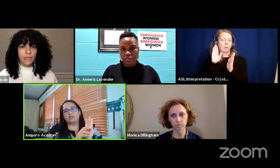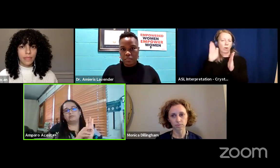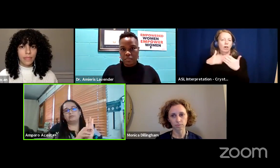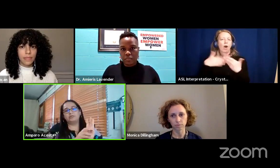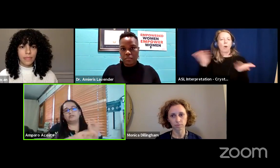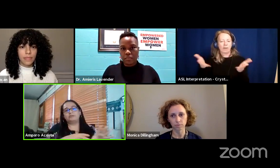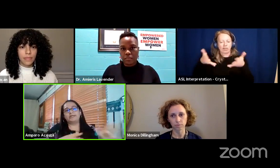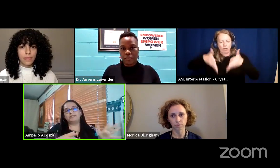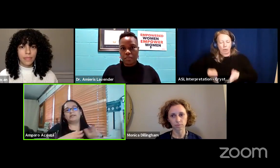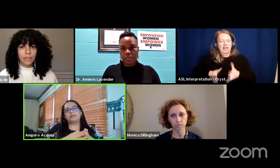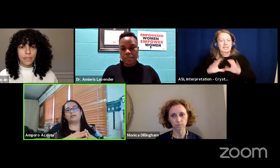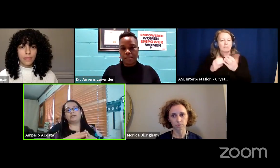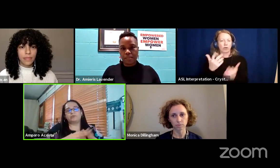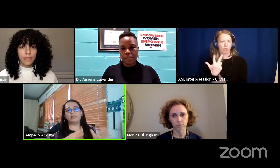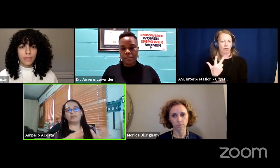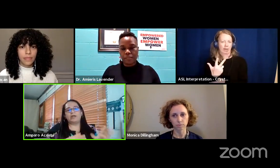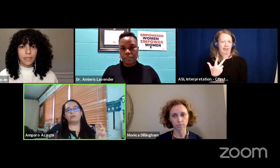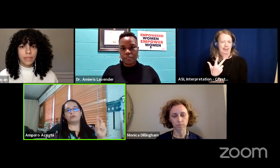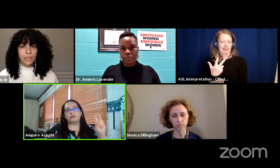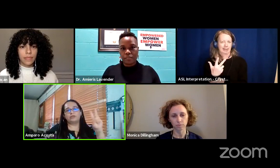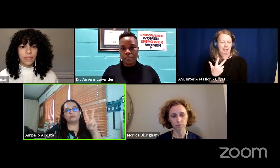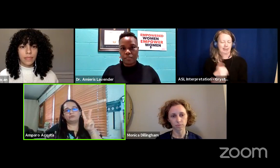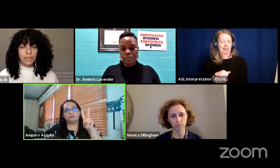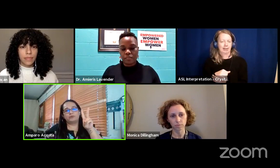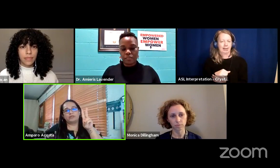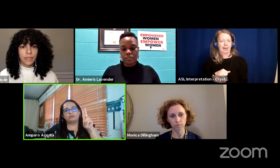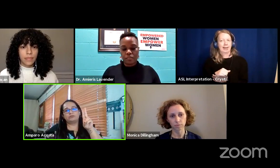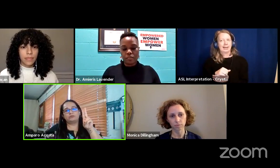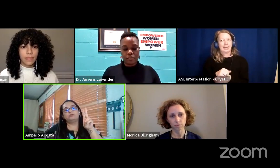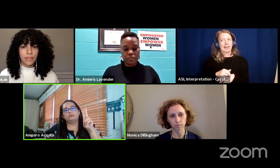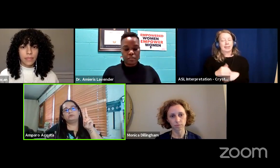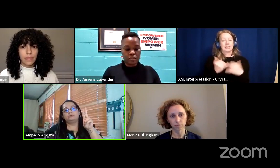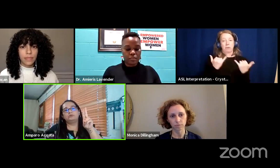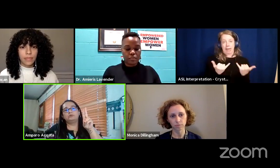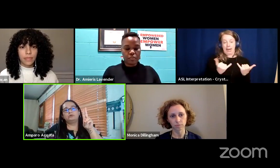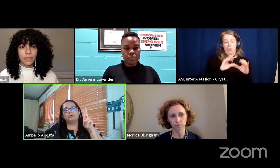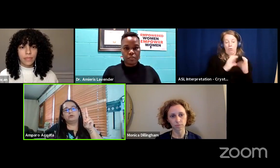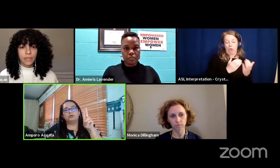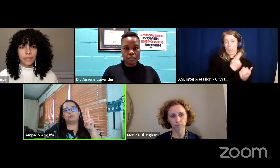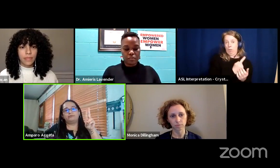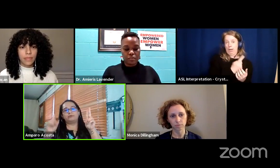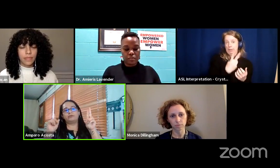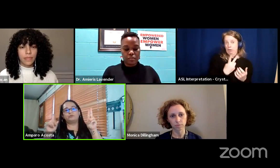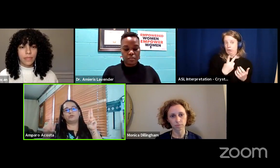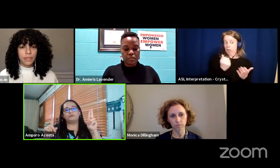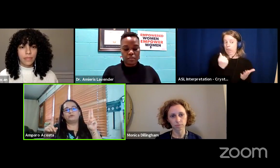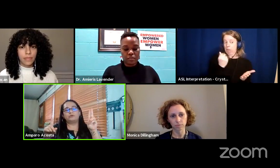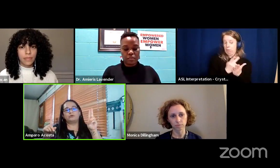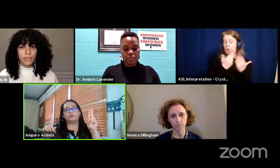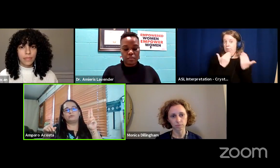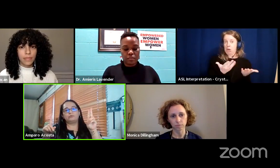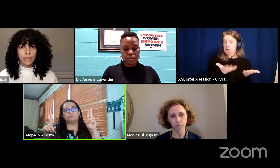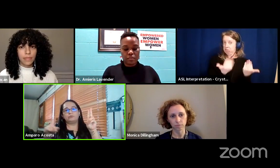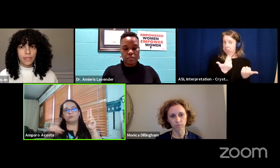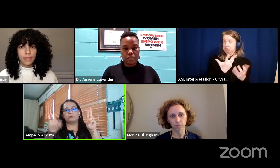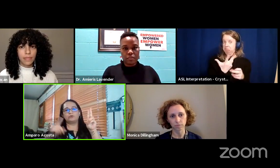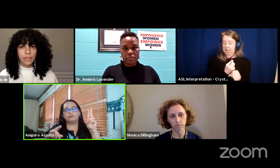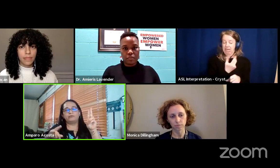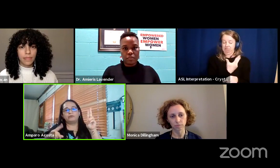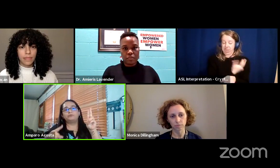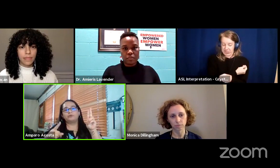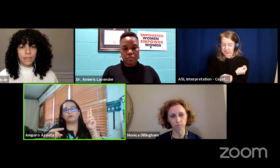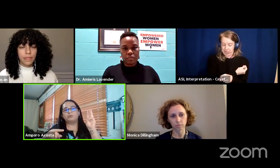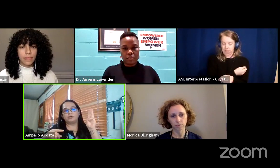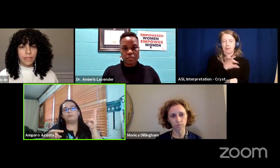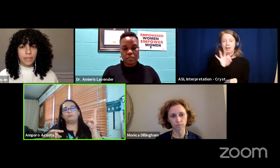group 3. So basically, right now we are in groups 1 and 2. February the 24th, one group